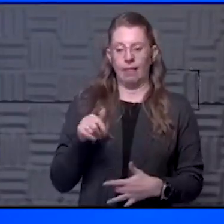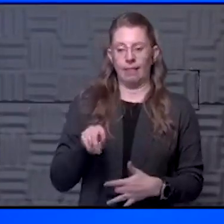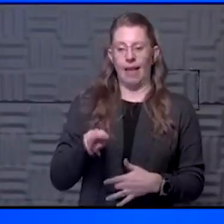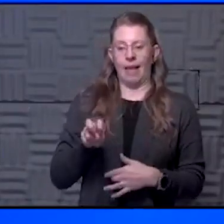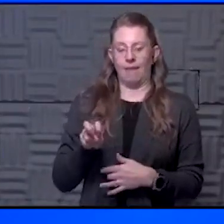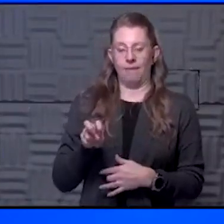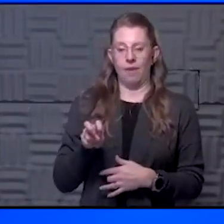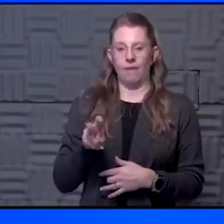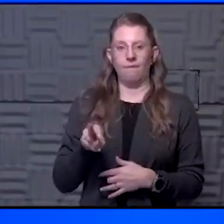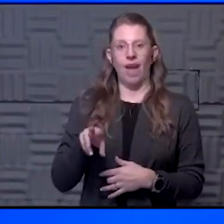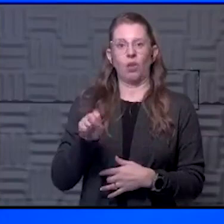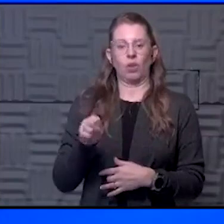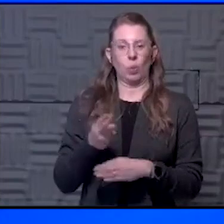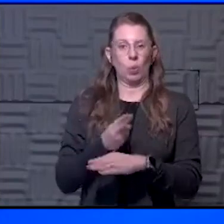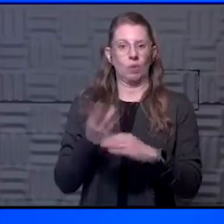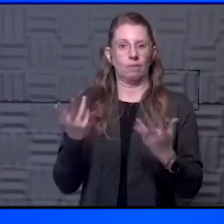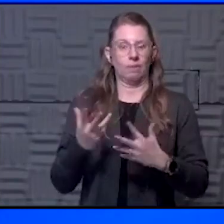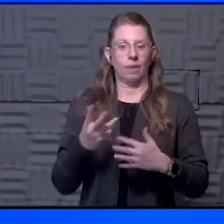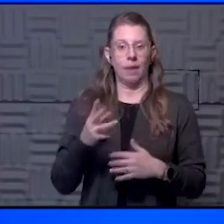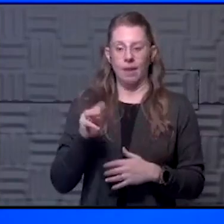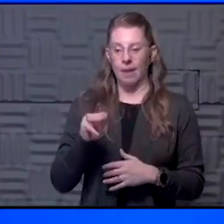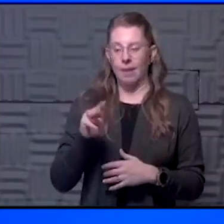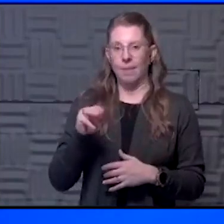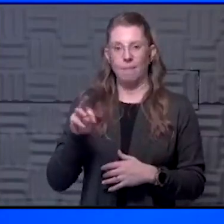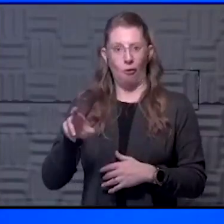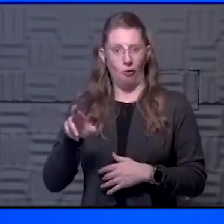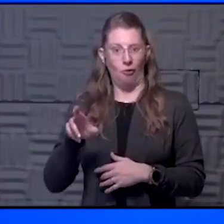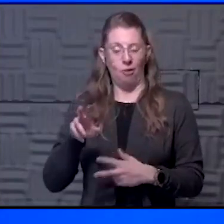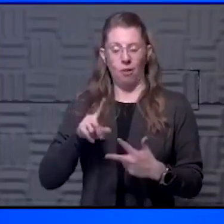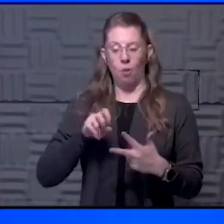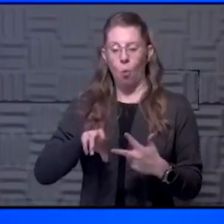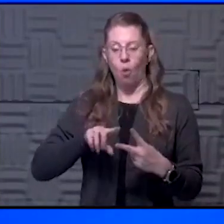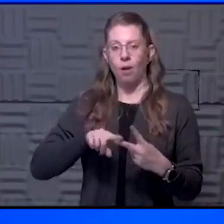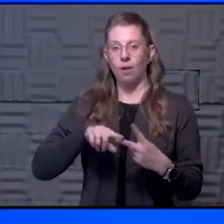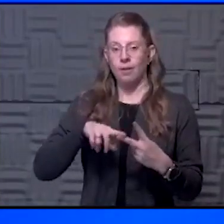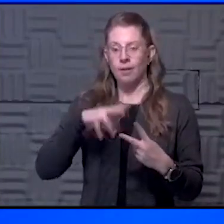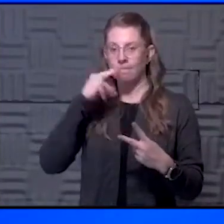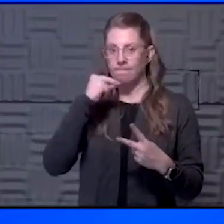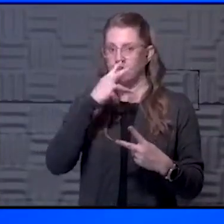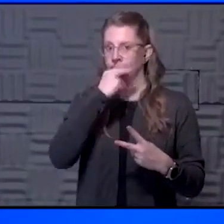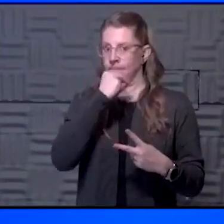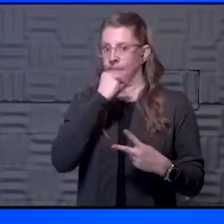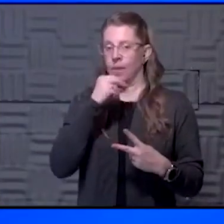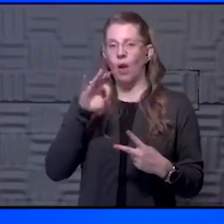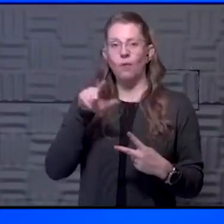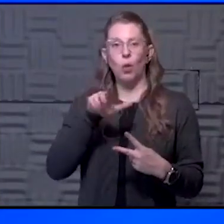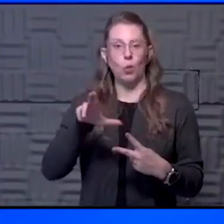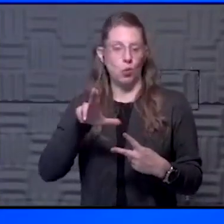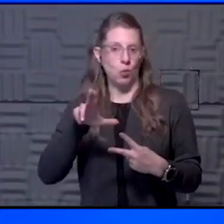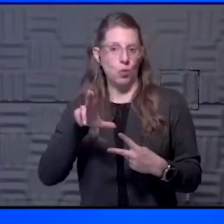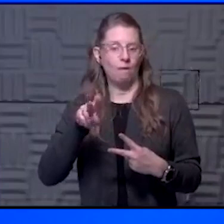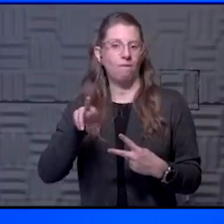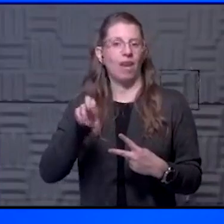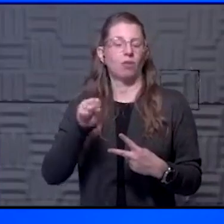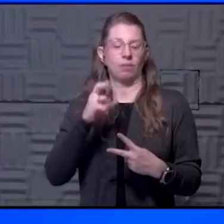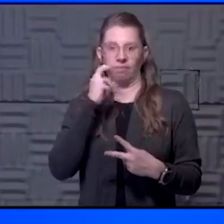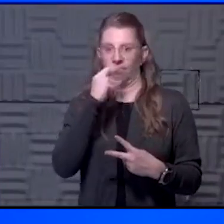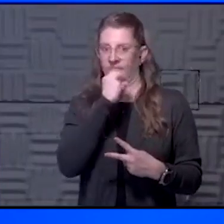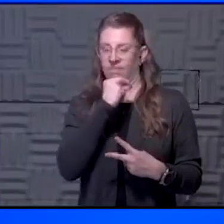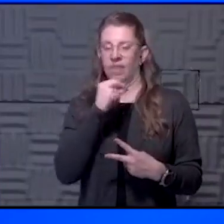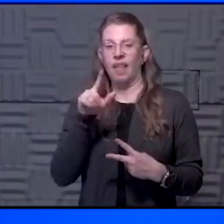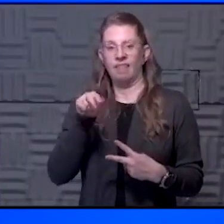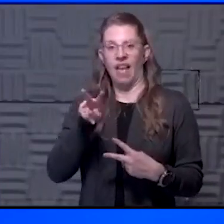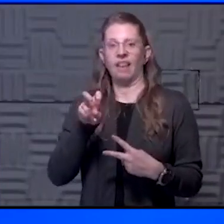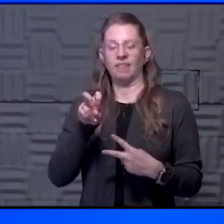one that we use is measles, mumps, rubella, or the inhaled influenza virus as well, which are live